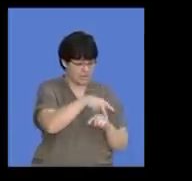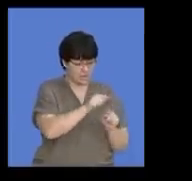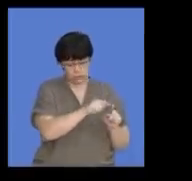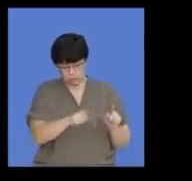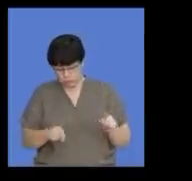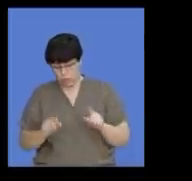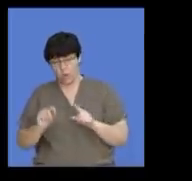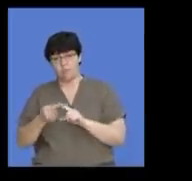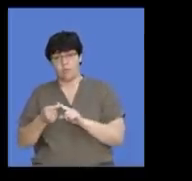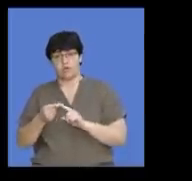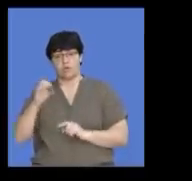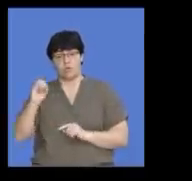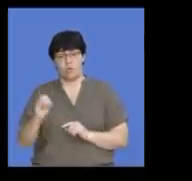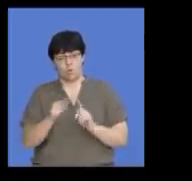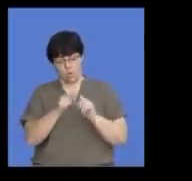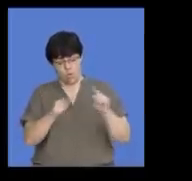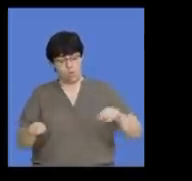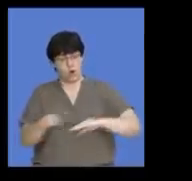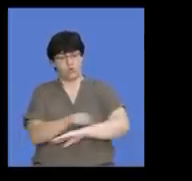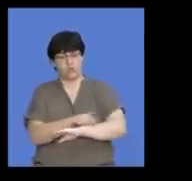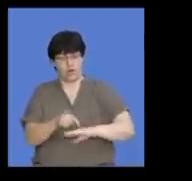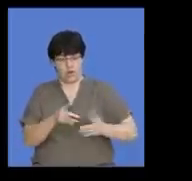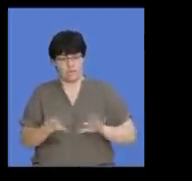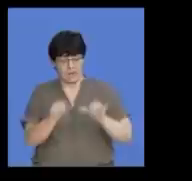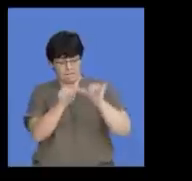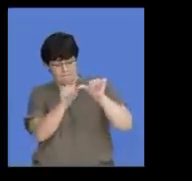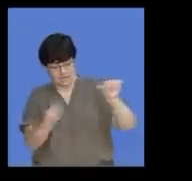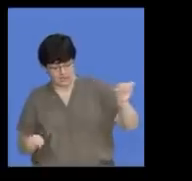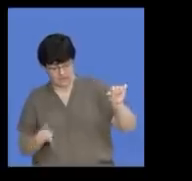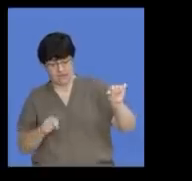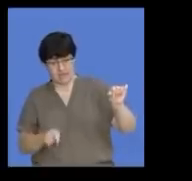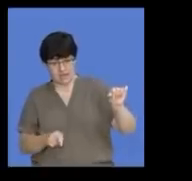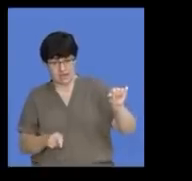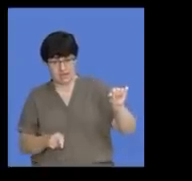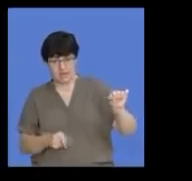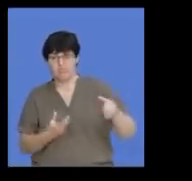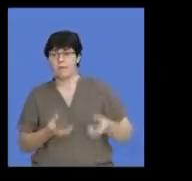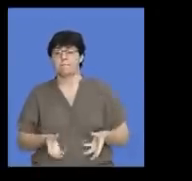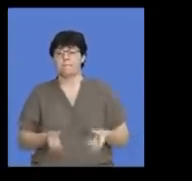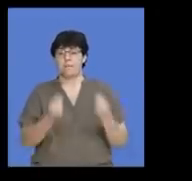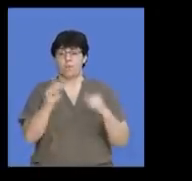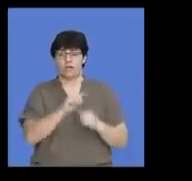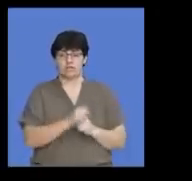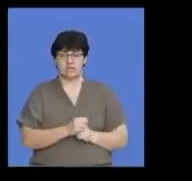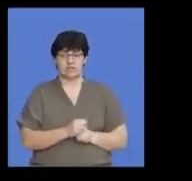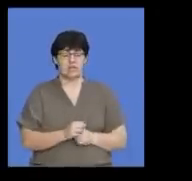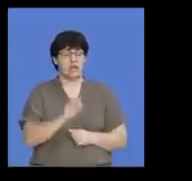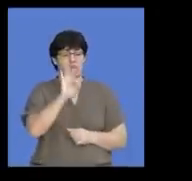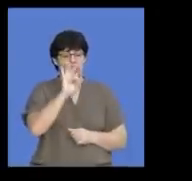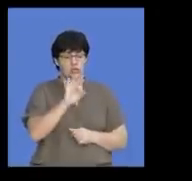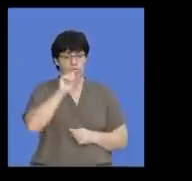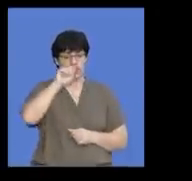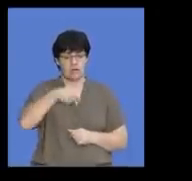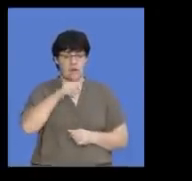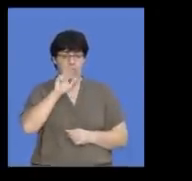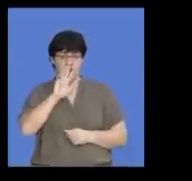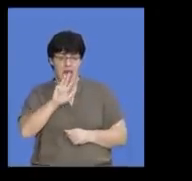O. With a ruler, I measure that distance and I get the following,